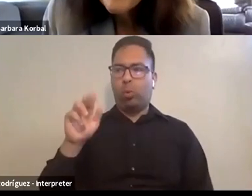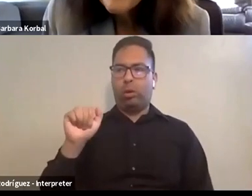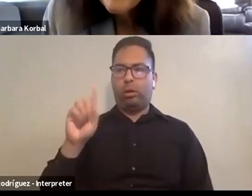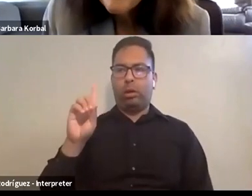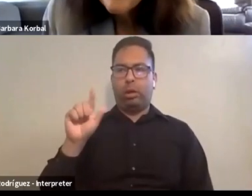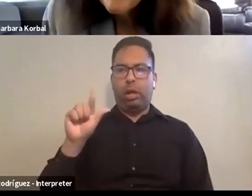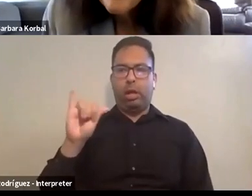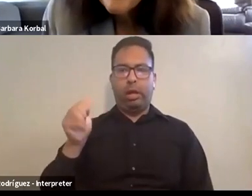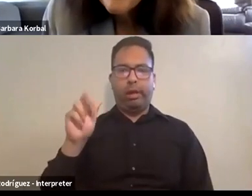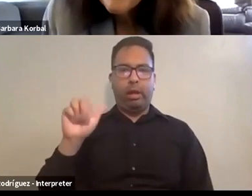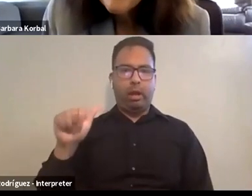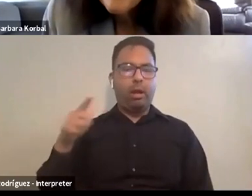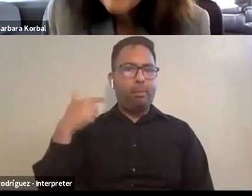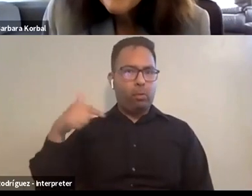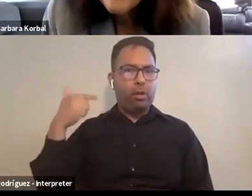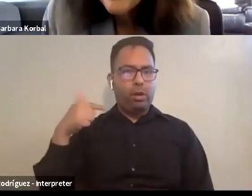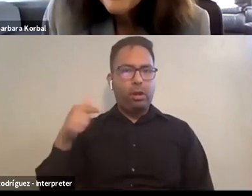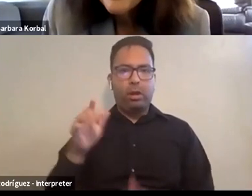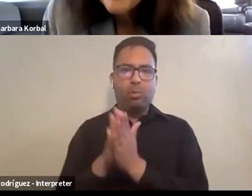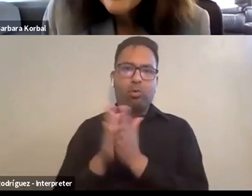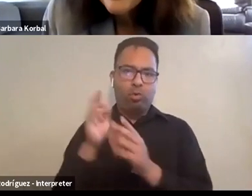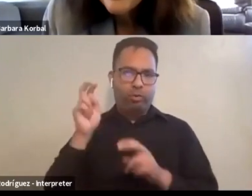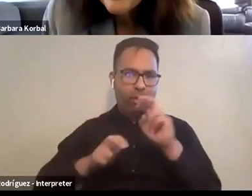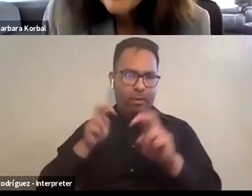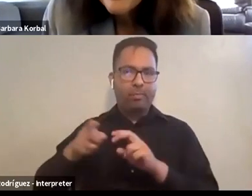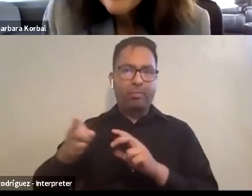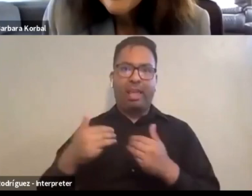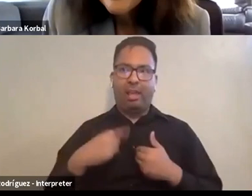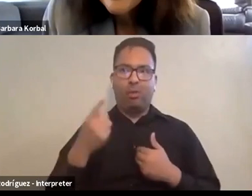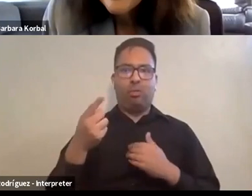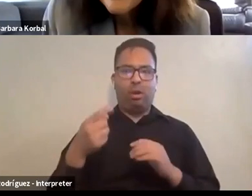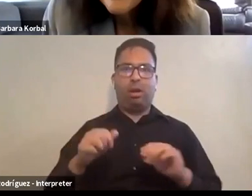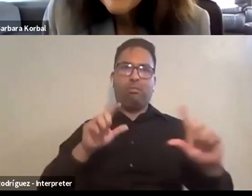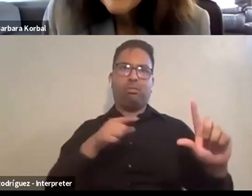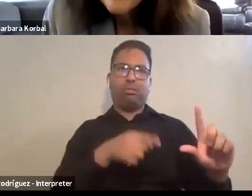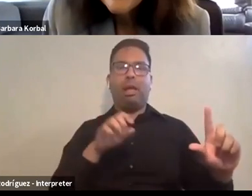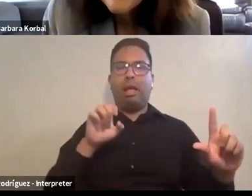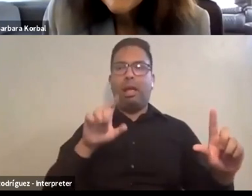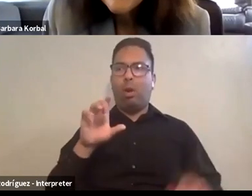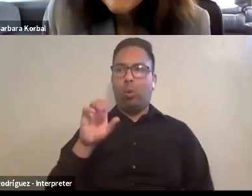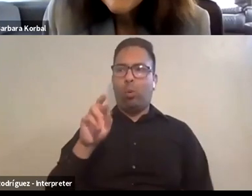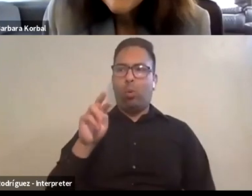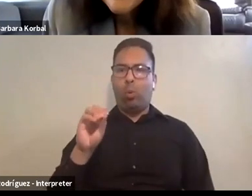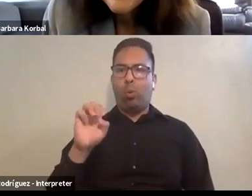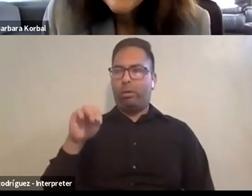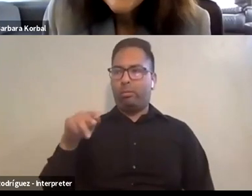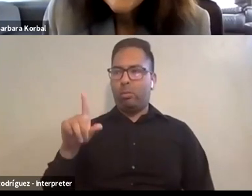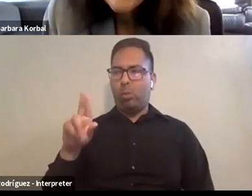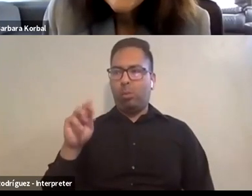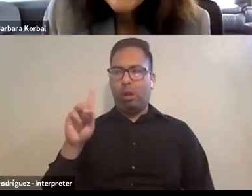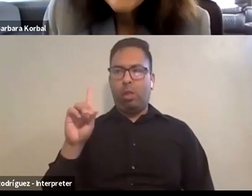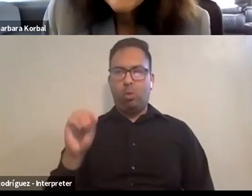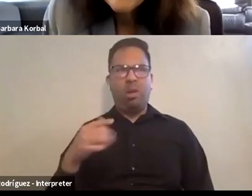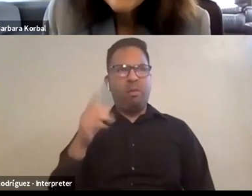and there was a, they showed the film about El Cordon Plumado, and the room was just packed. There must have been about 300 people there.